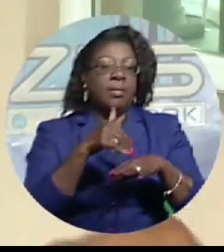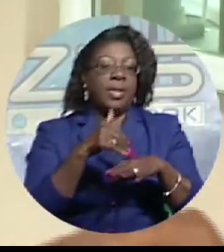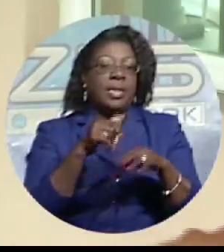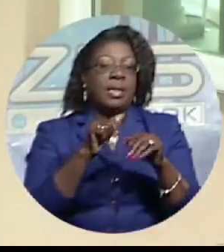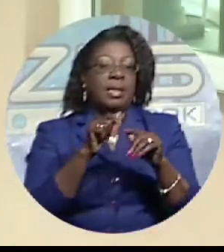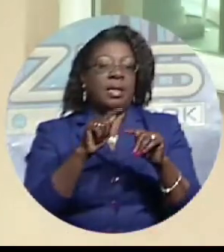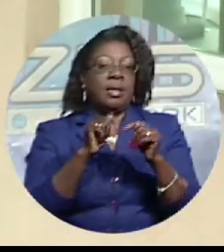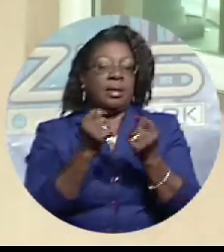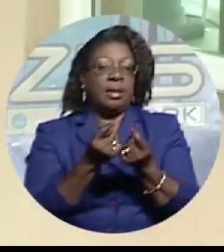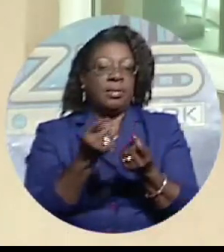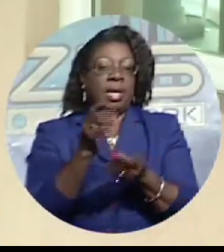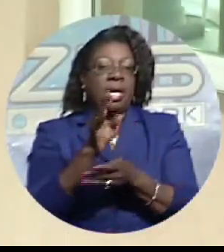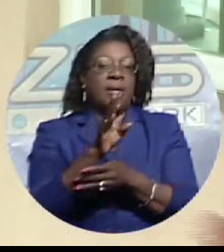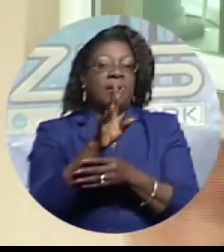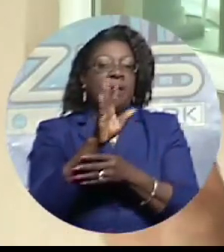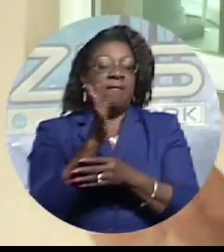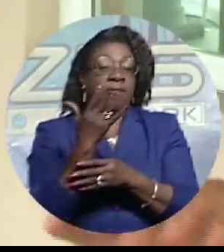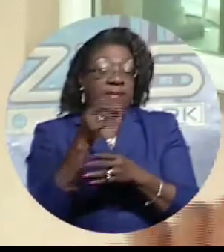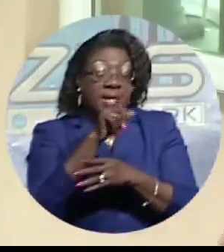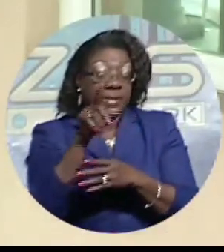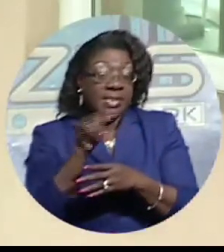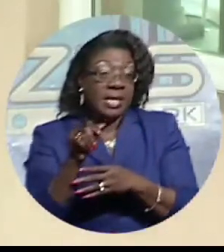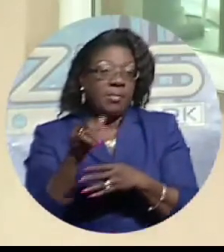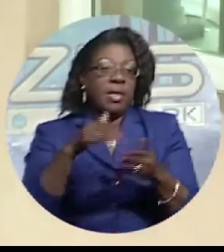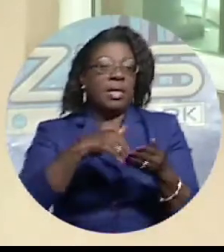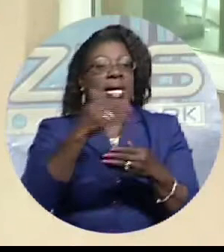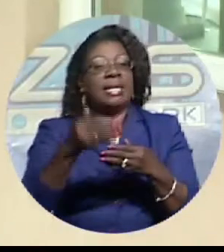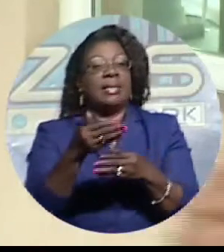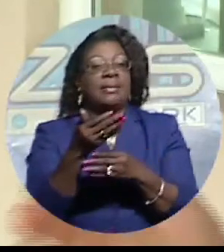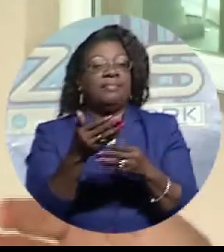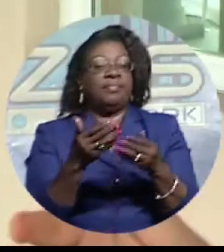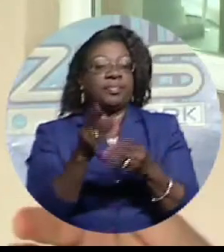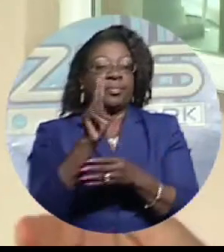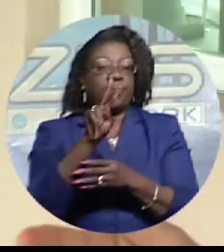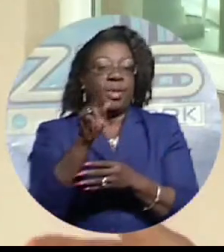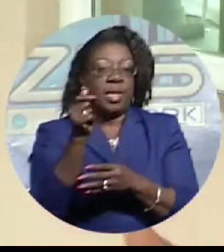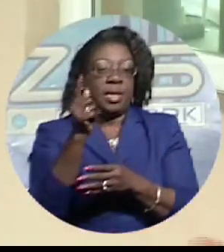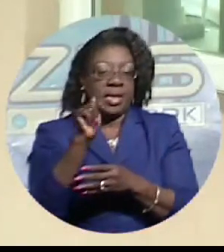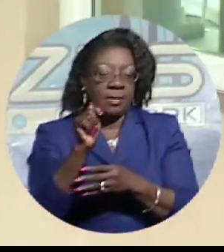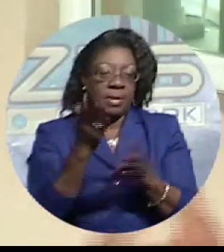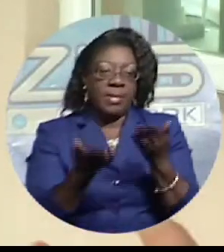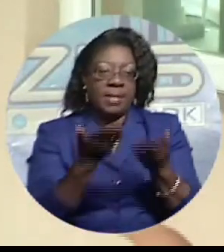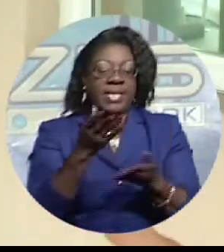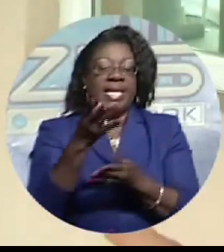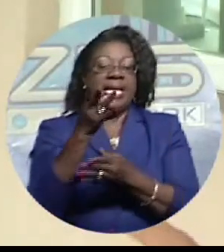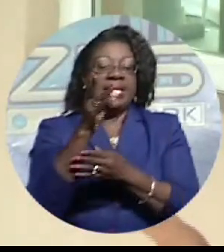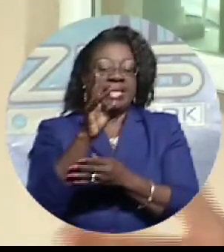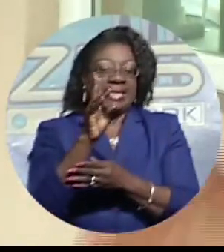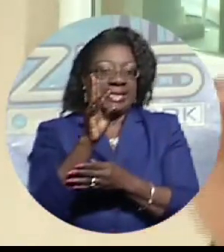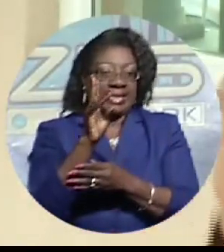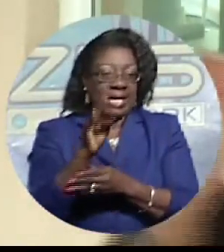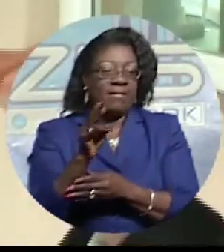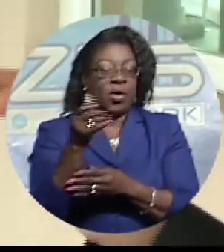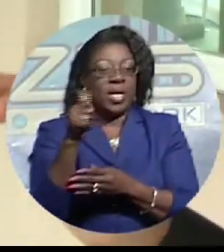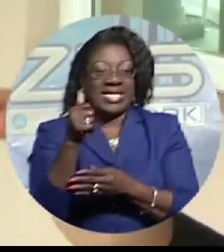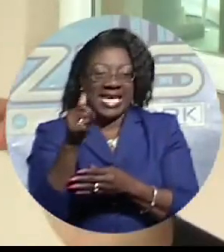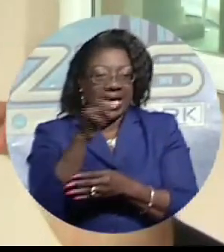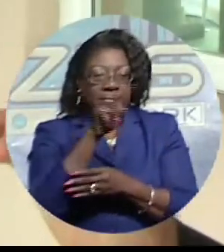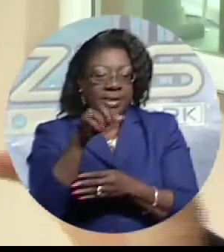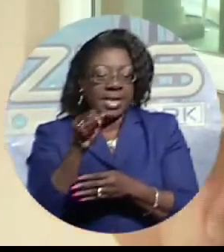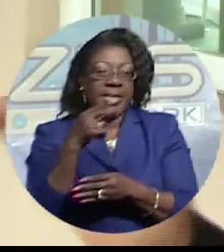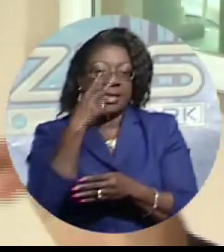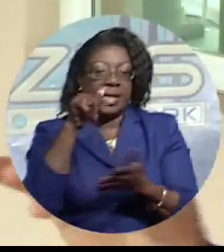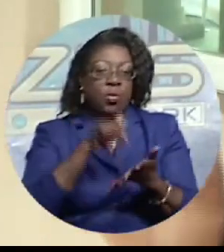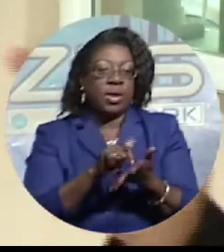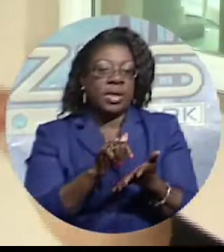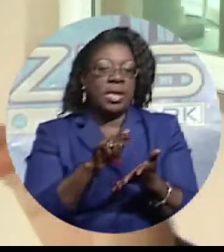at 15%. We'll look at an alternative VAT, so maybe a reduced rate VAT at 7 or 10, see what that does to the